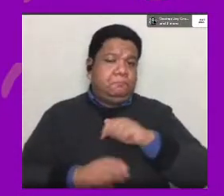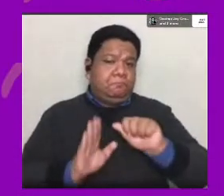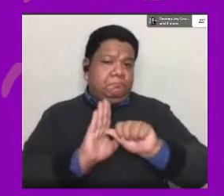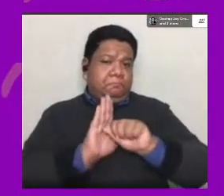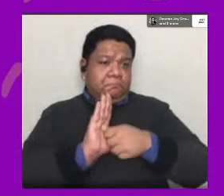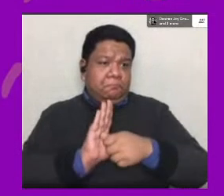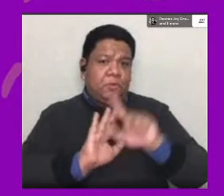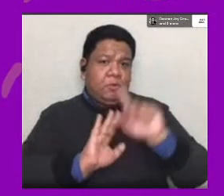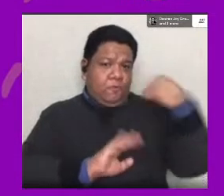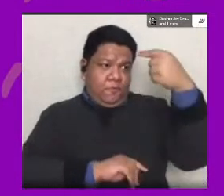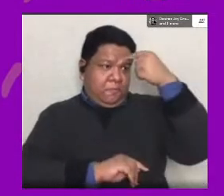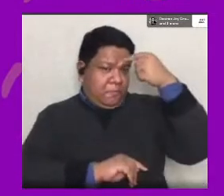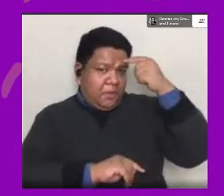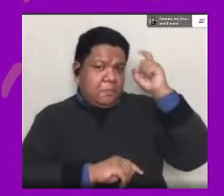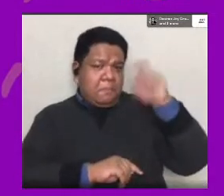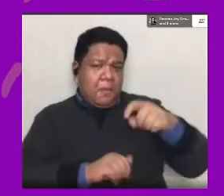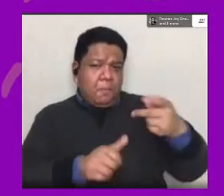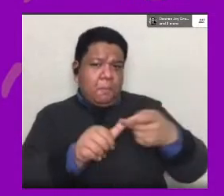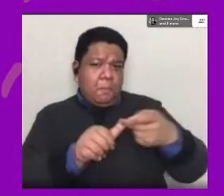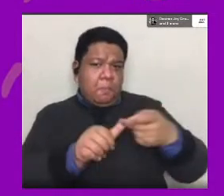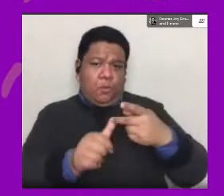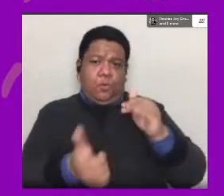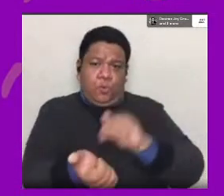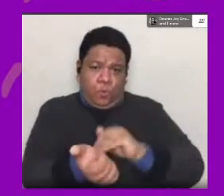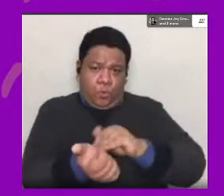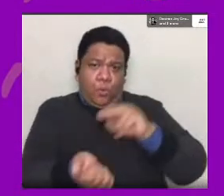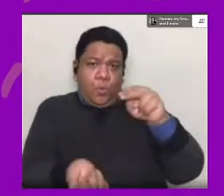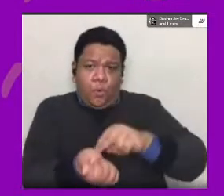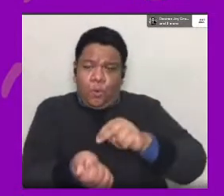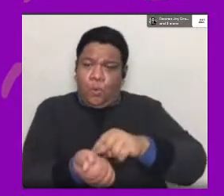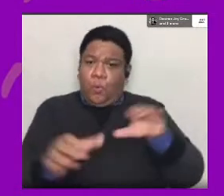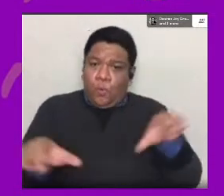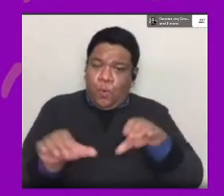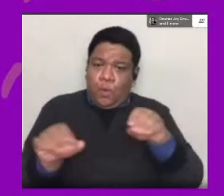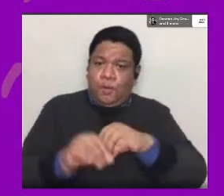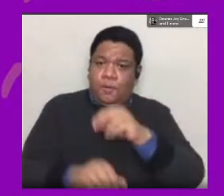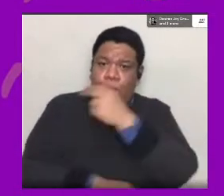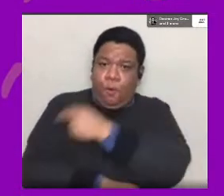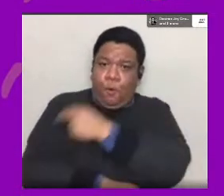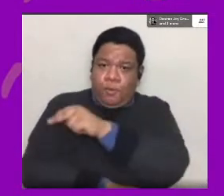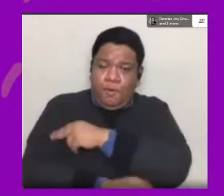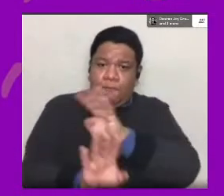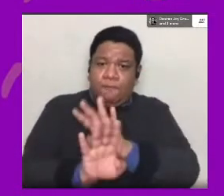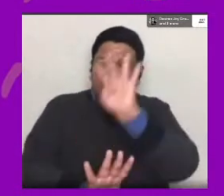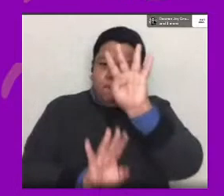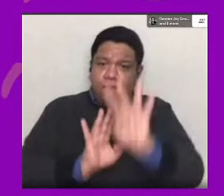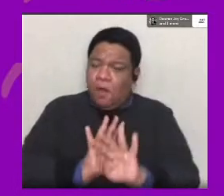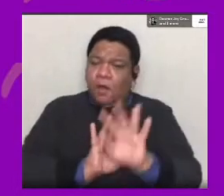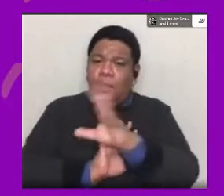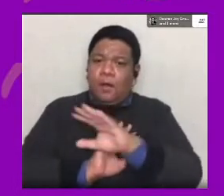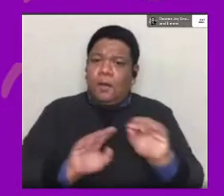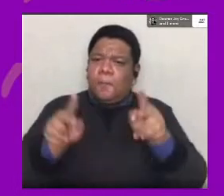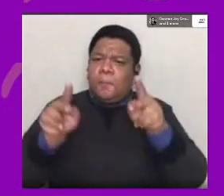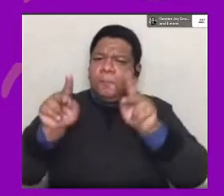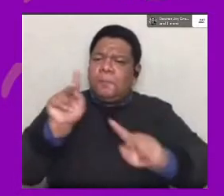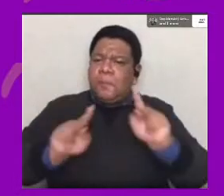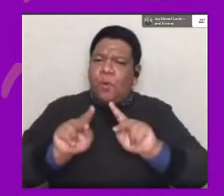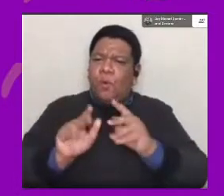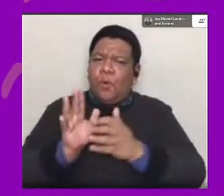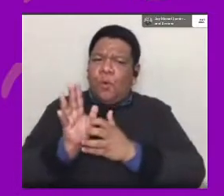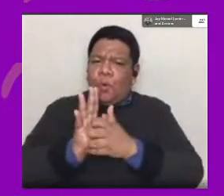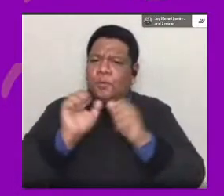must prioritize healthcare workers, those who work in the front lines, and persons vulnerable to